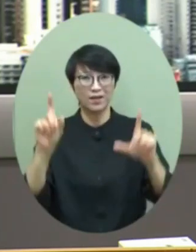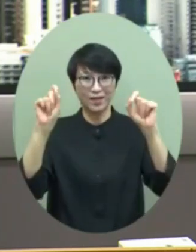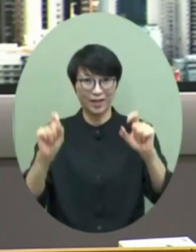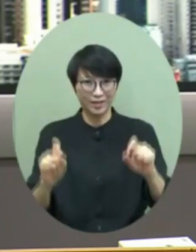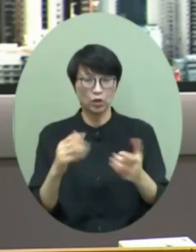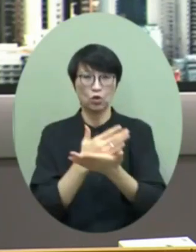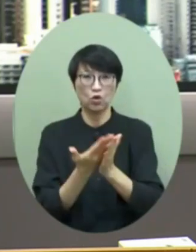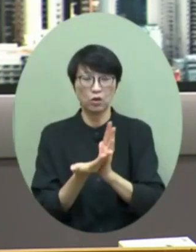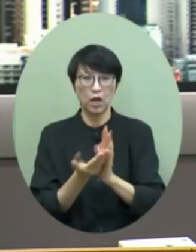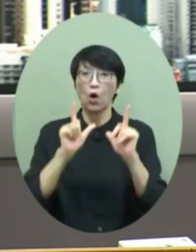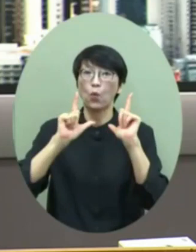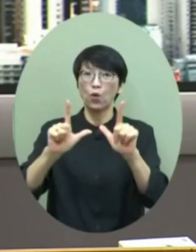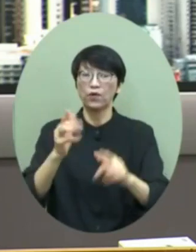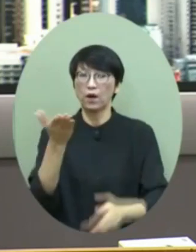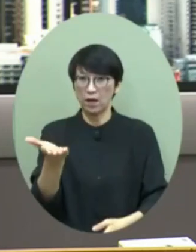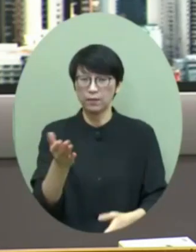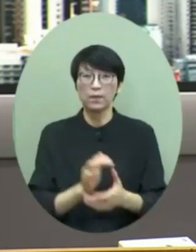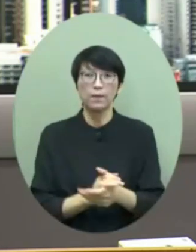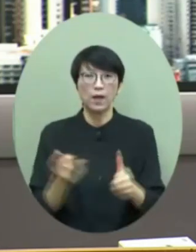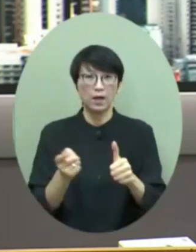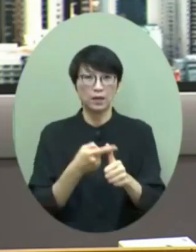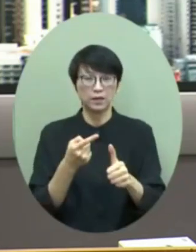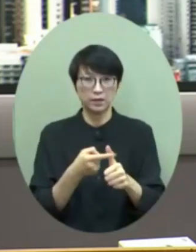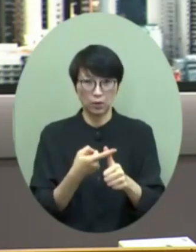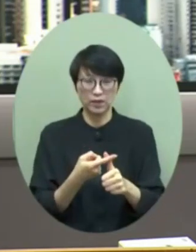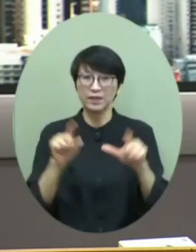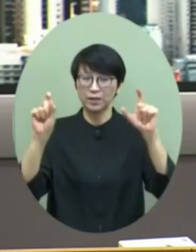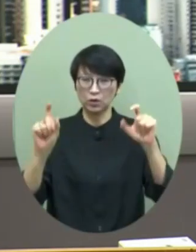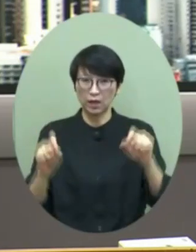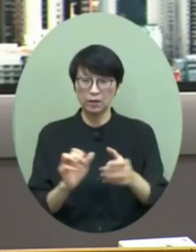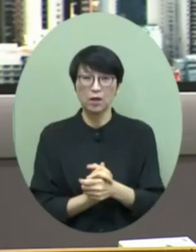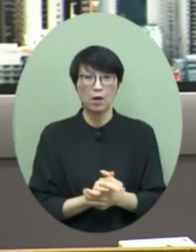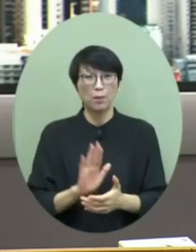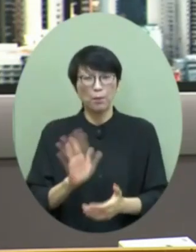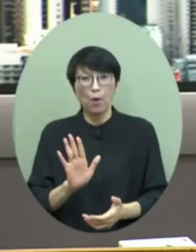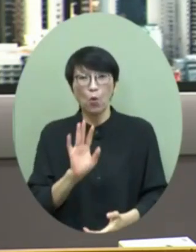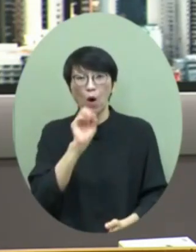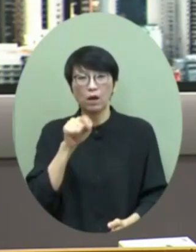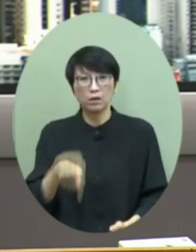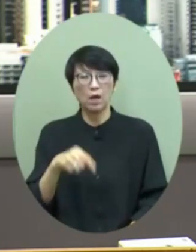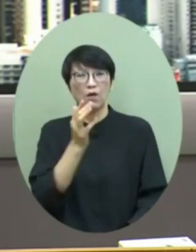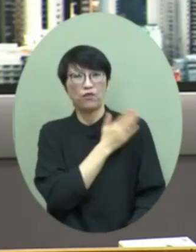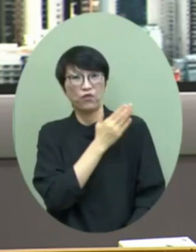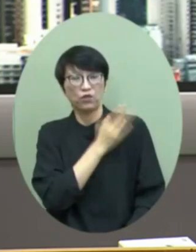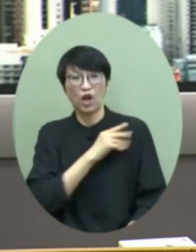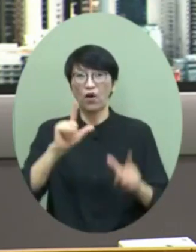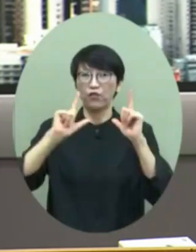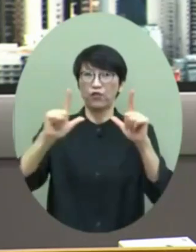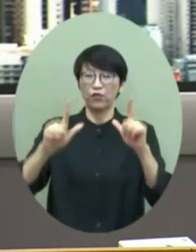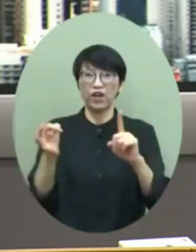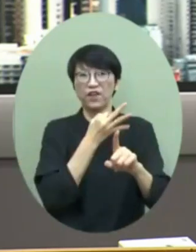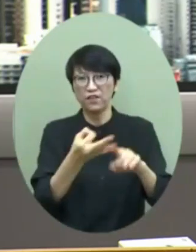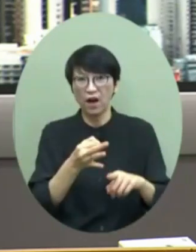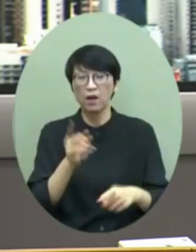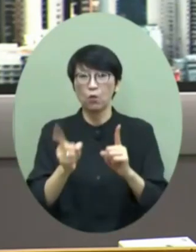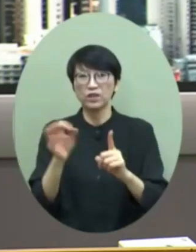against the law or not. We have to consider the legislative intent and also the interpretation of the law first. This is